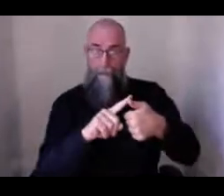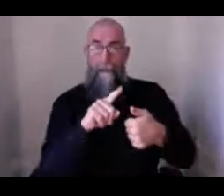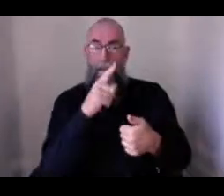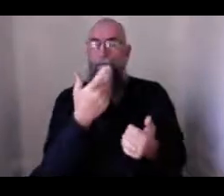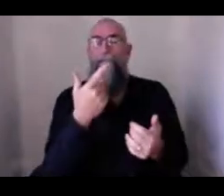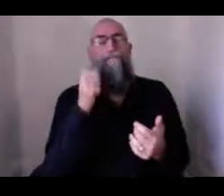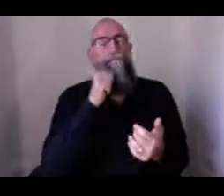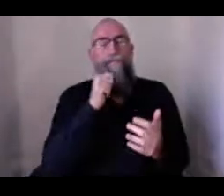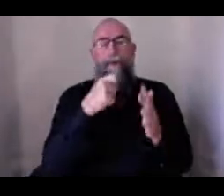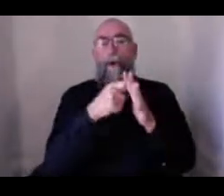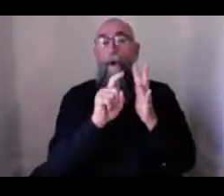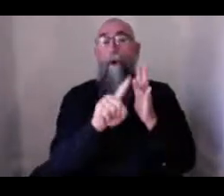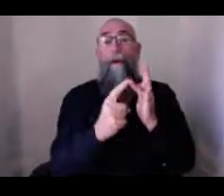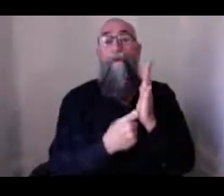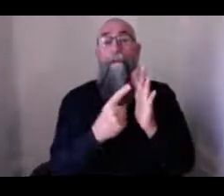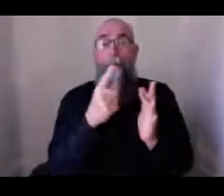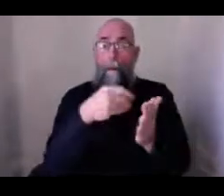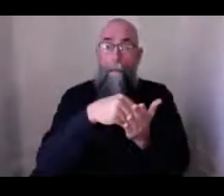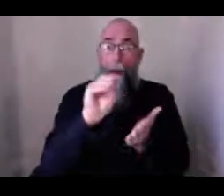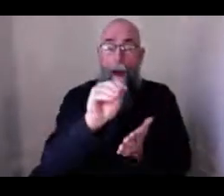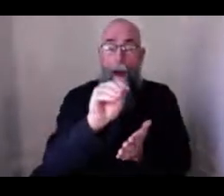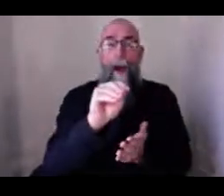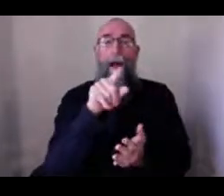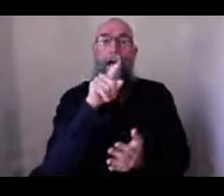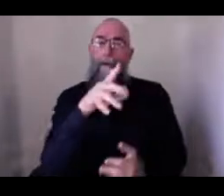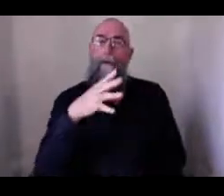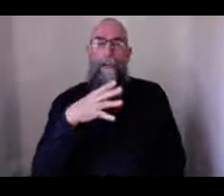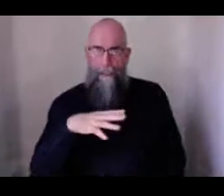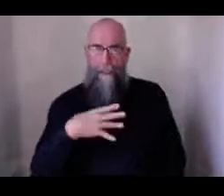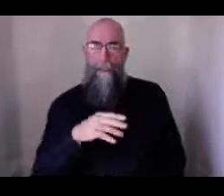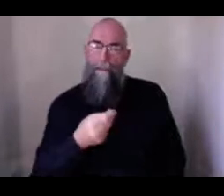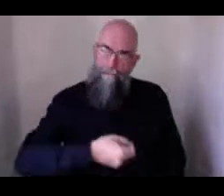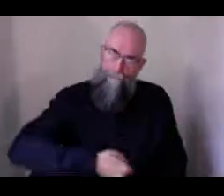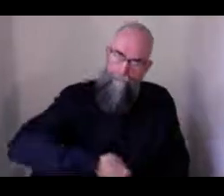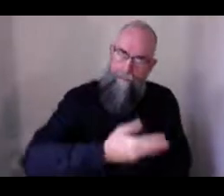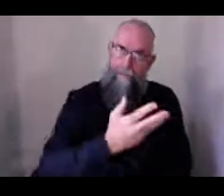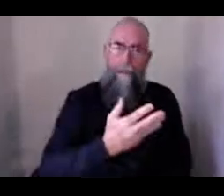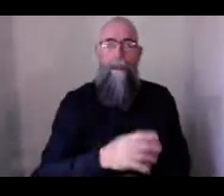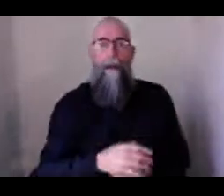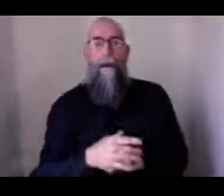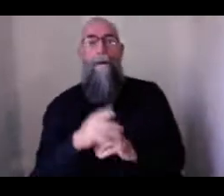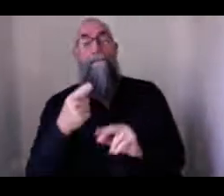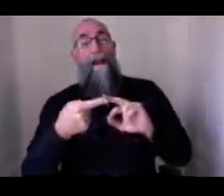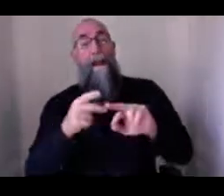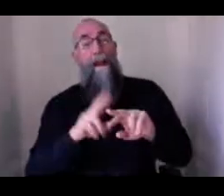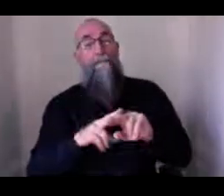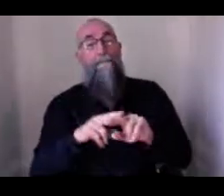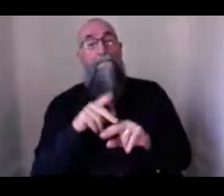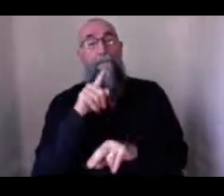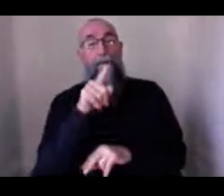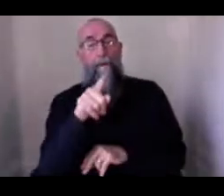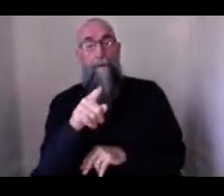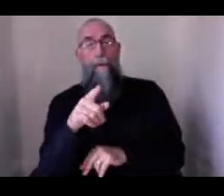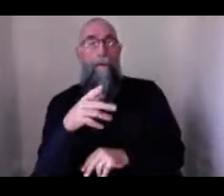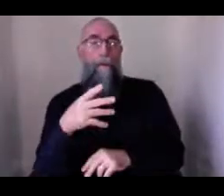will assess your application. You won't need to choose a board. But if you're if you're submitting